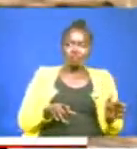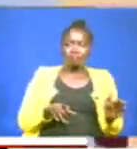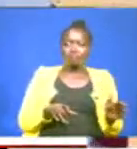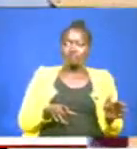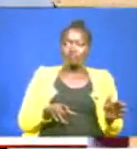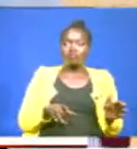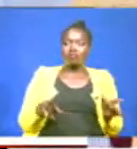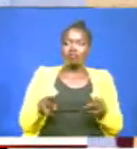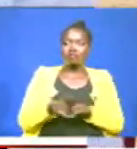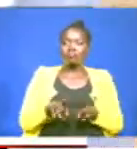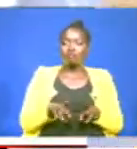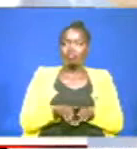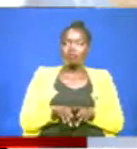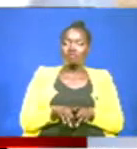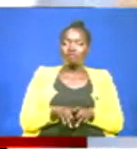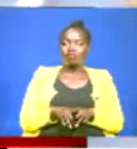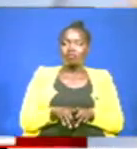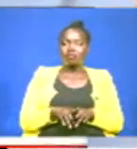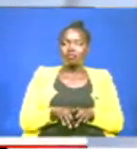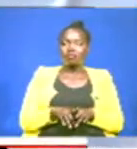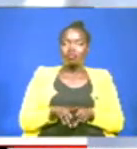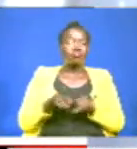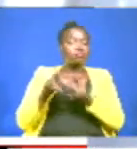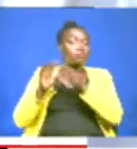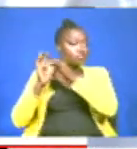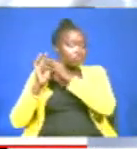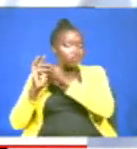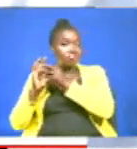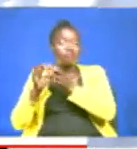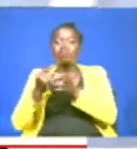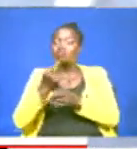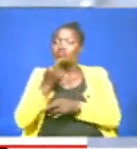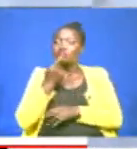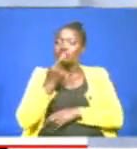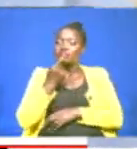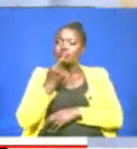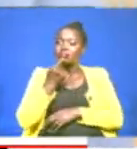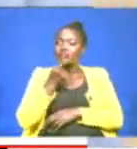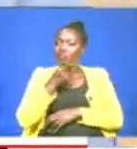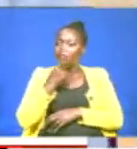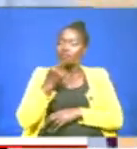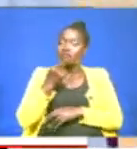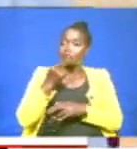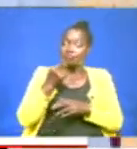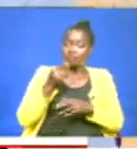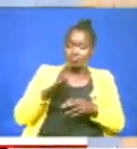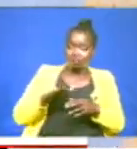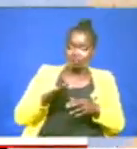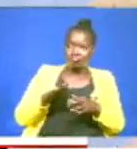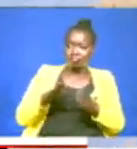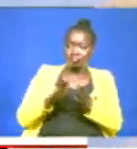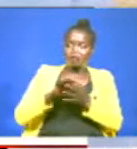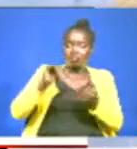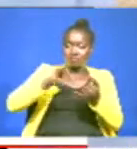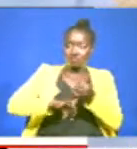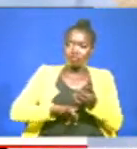kulingana na itamaduni ya Waturkana, mama ambaye amefanywa ndoa huwa